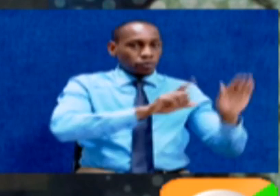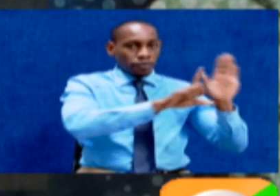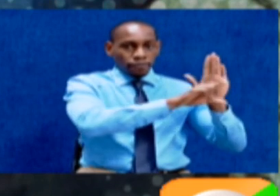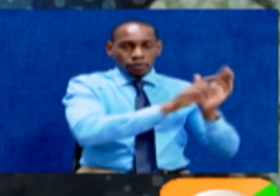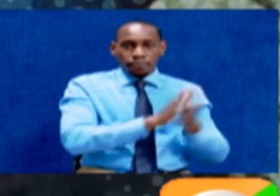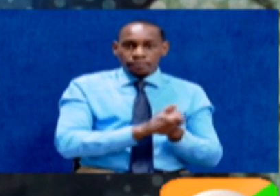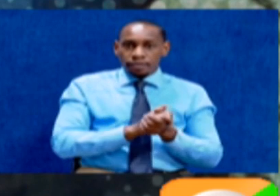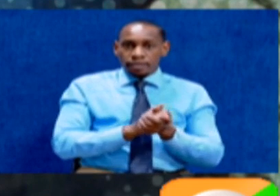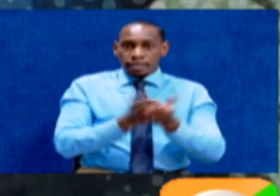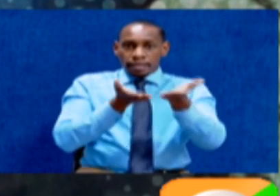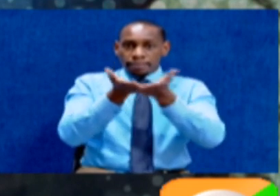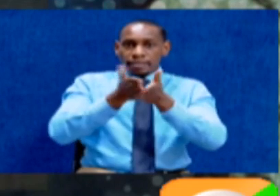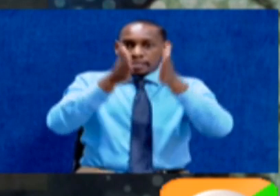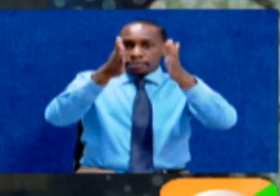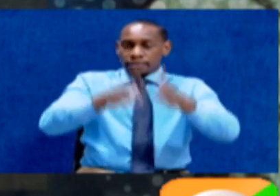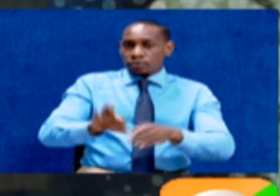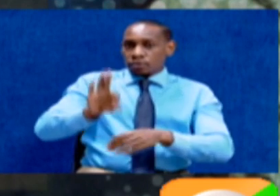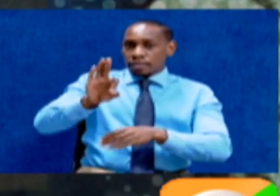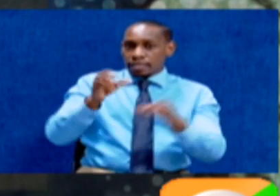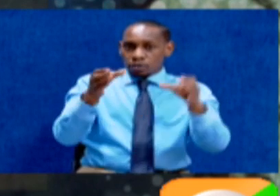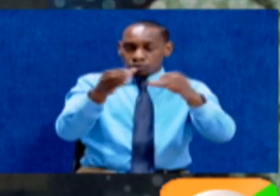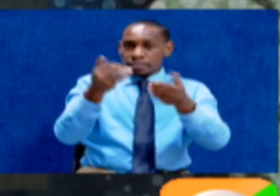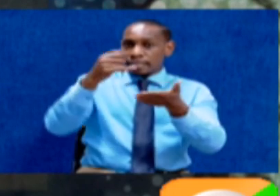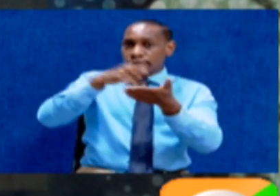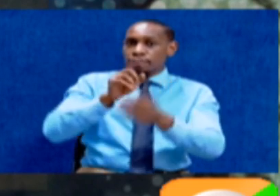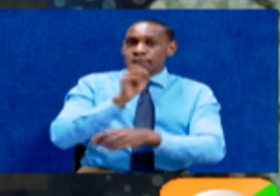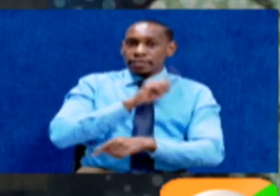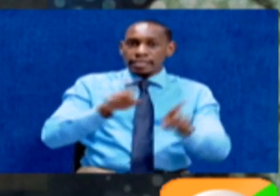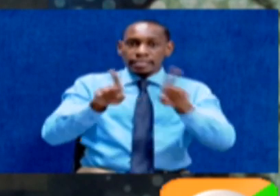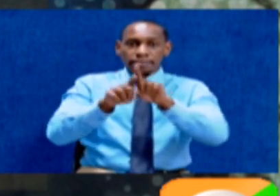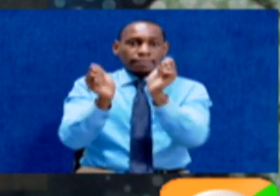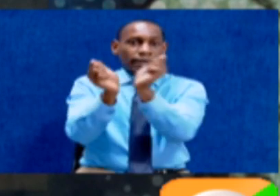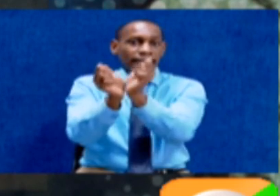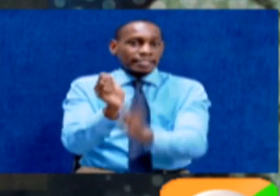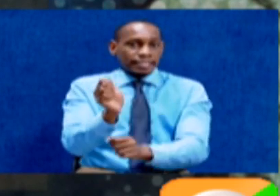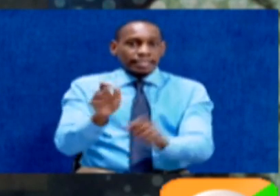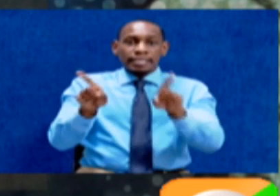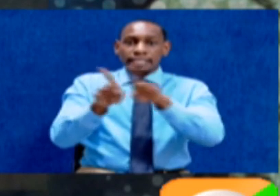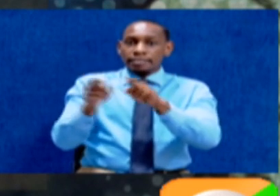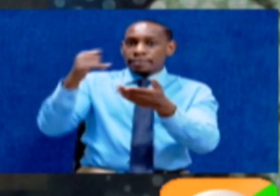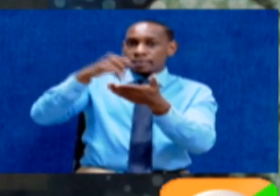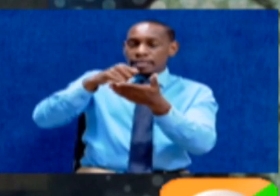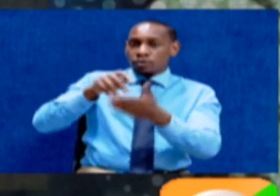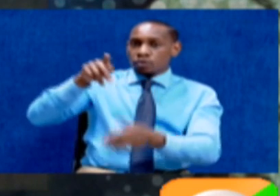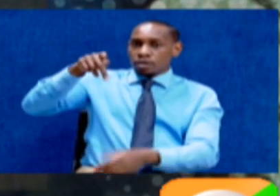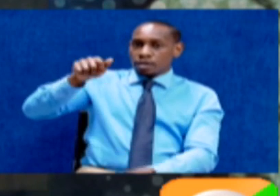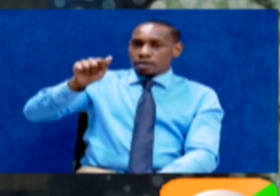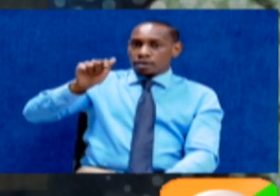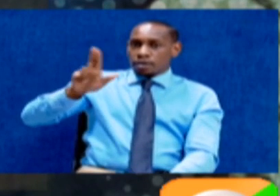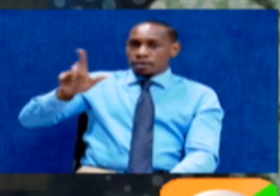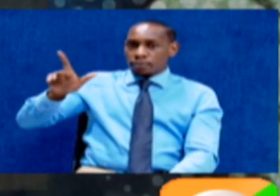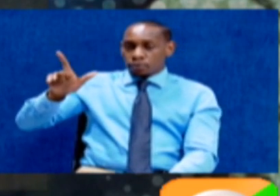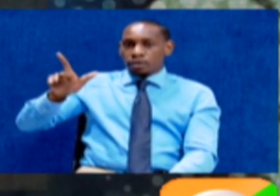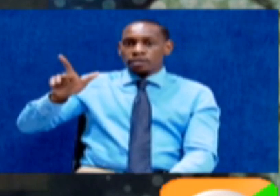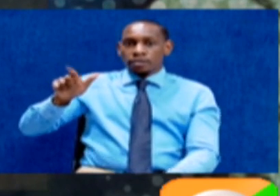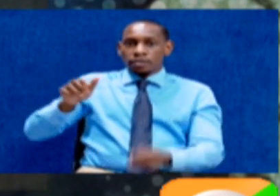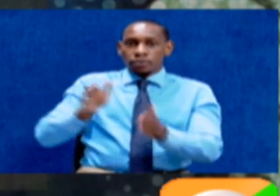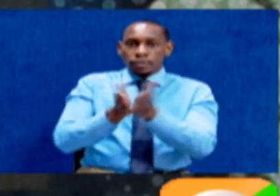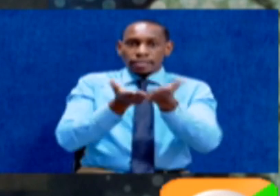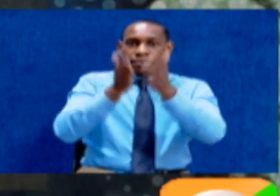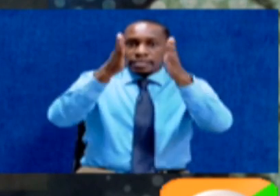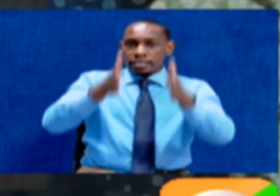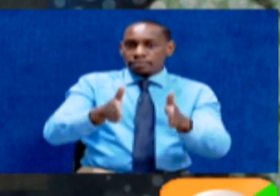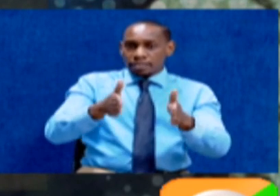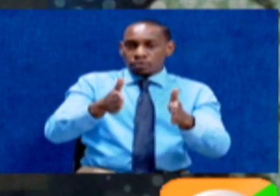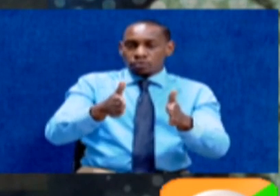Law. Proprietors of three of the firms involved have also been arrested. They include Paul Lovi Andenga,